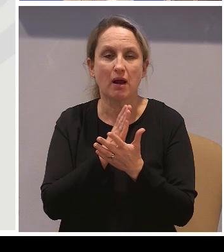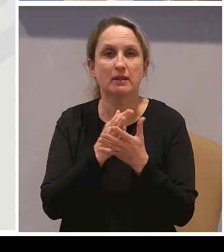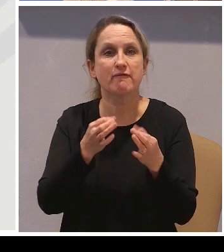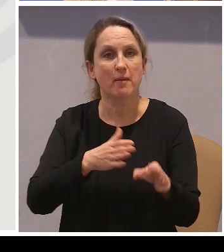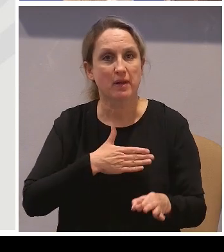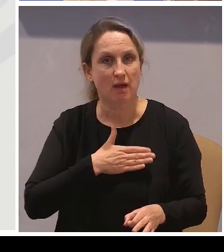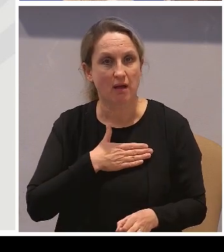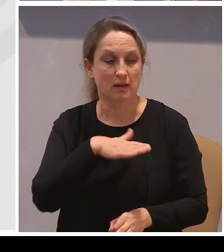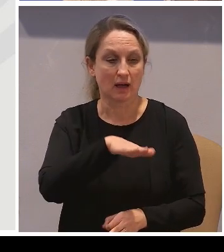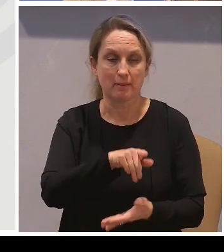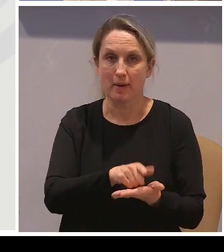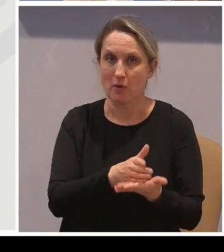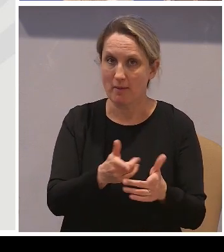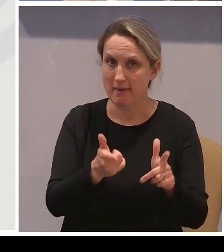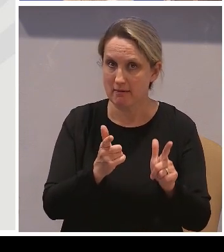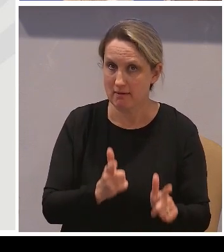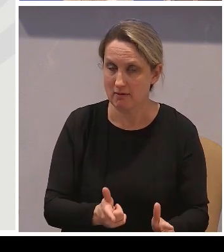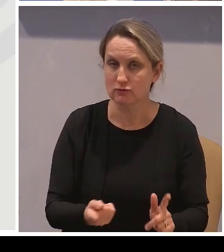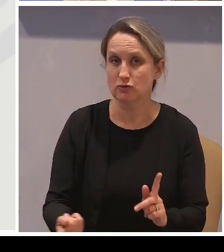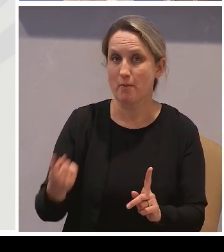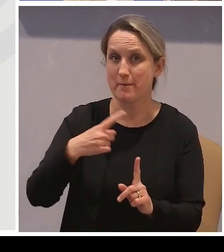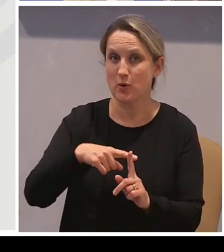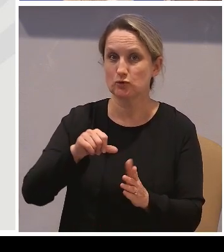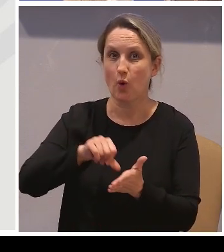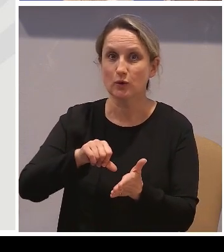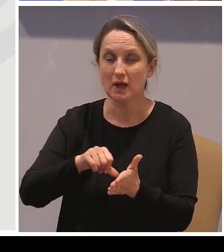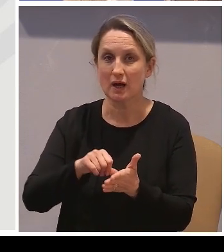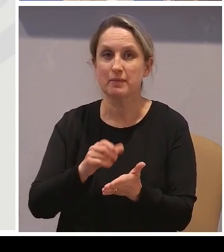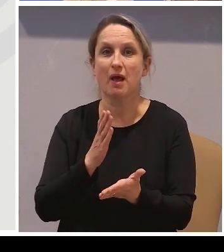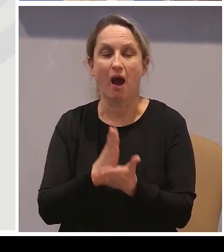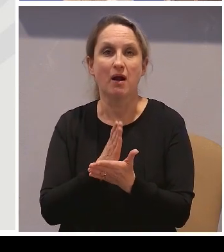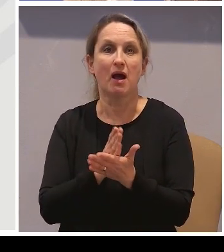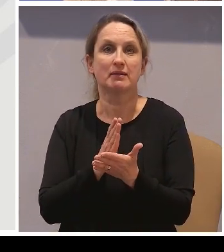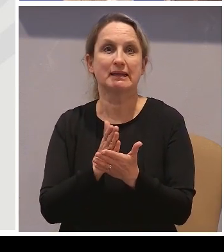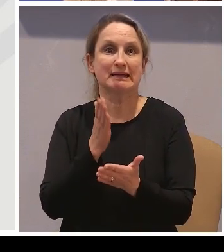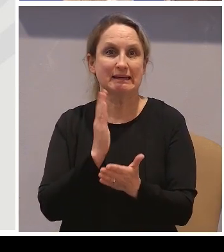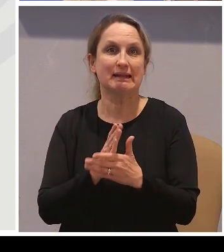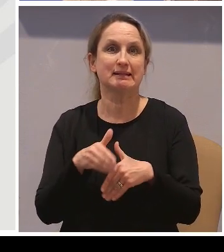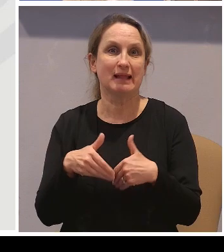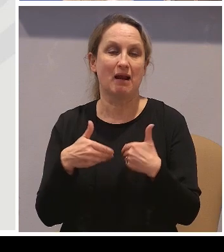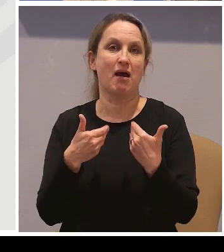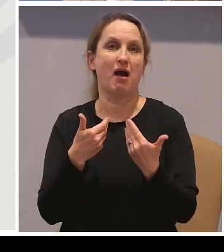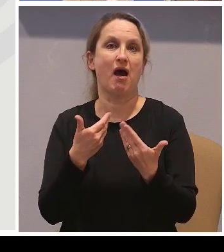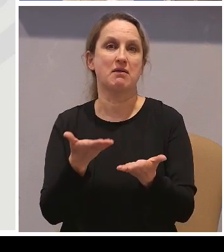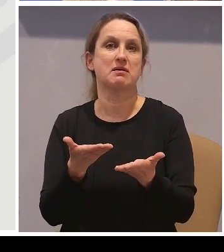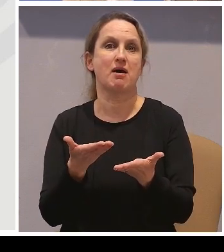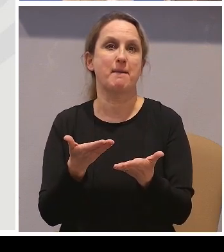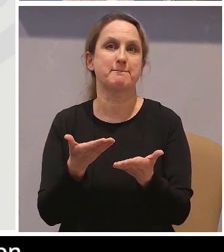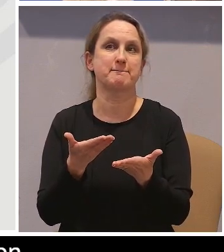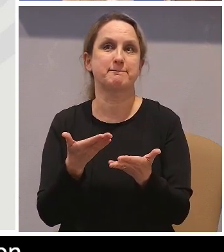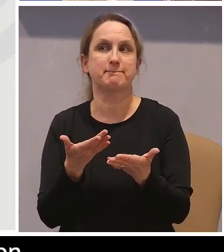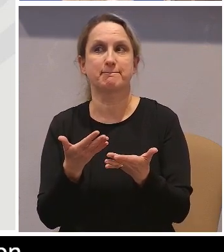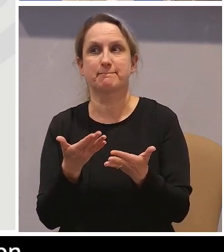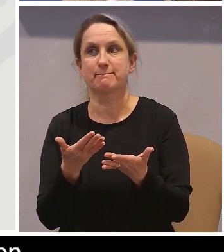oluline. Participation in the trial is voluntary, and the child has to give their